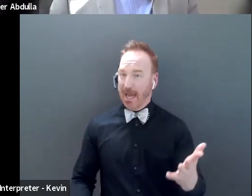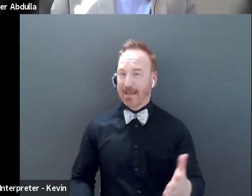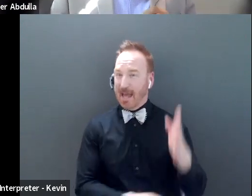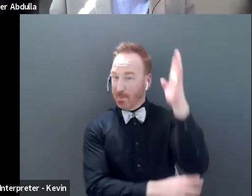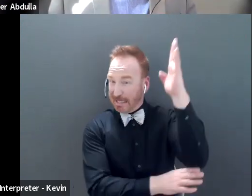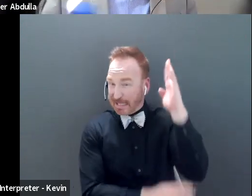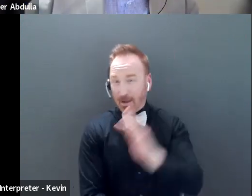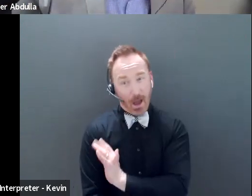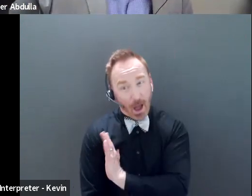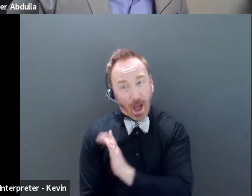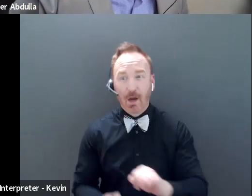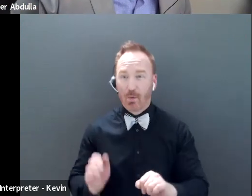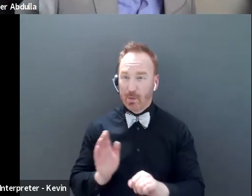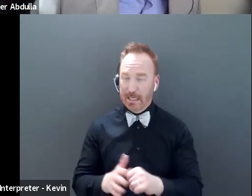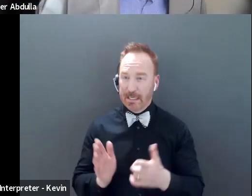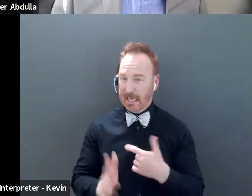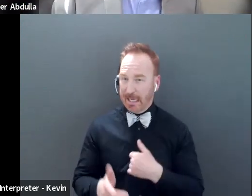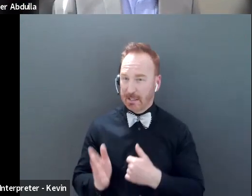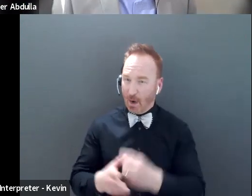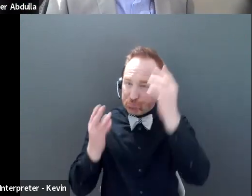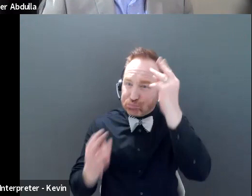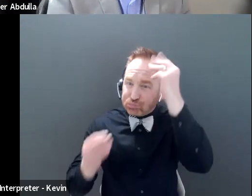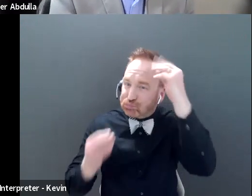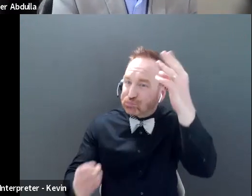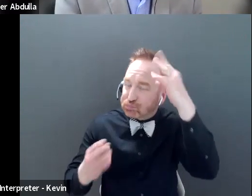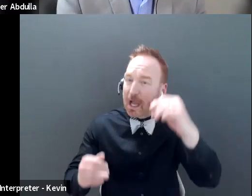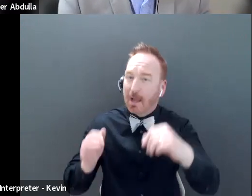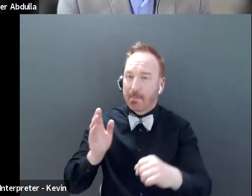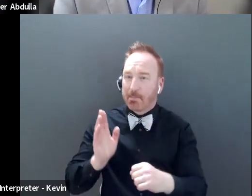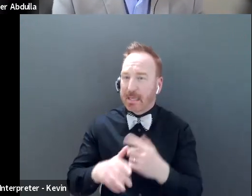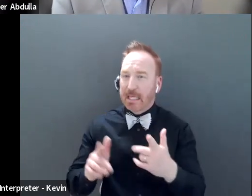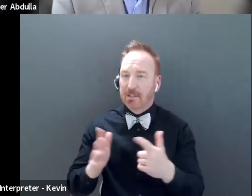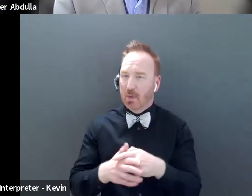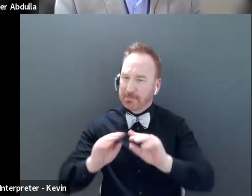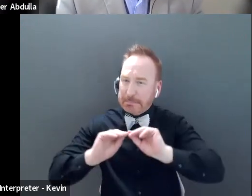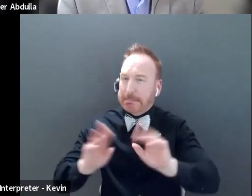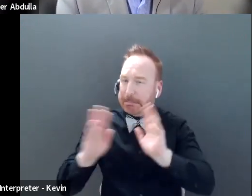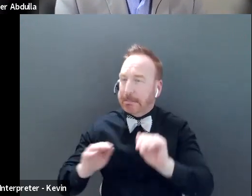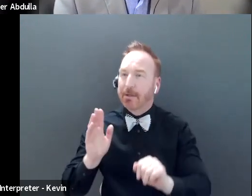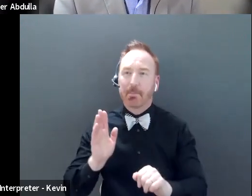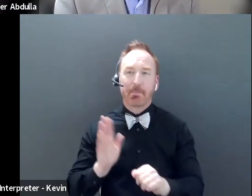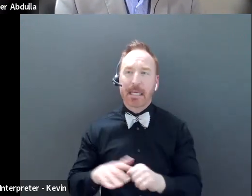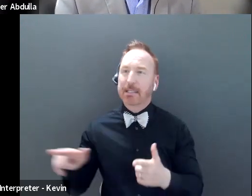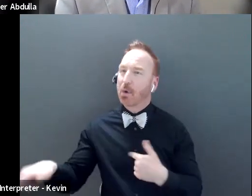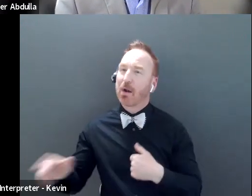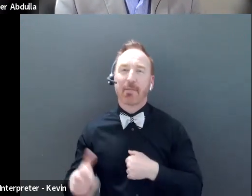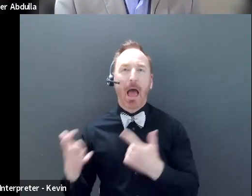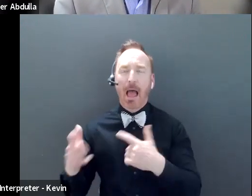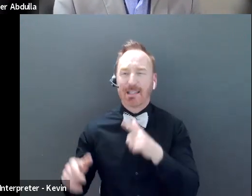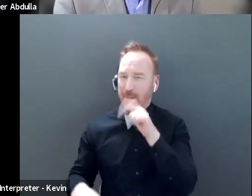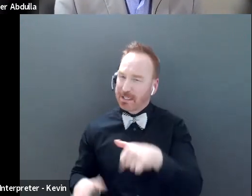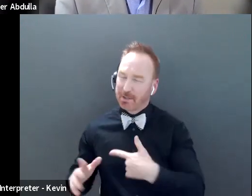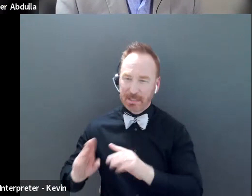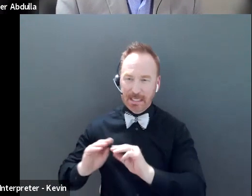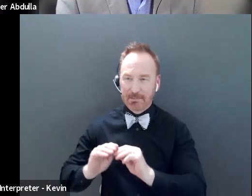is loaded with a lot of answers already. So I will go into a bit of our wrap up, but we